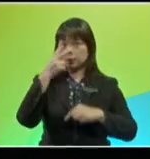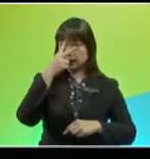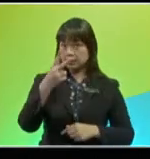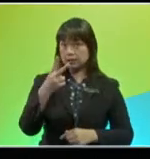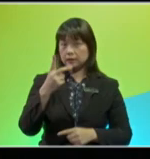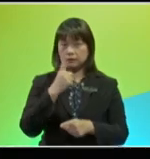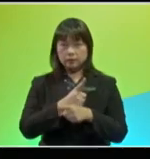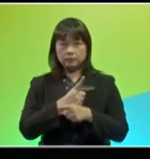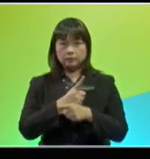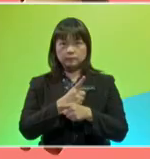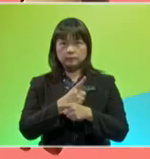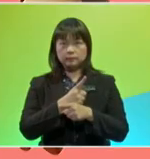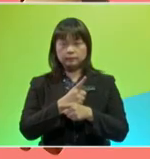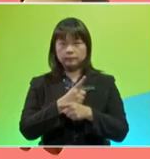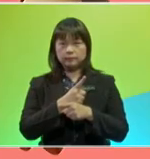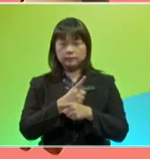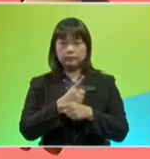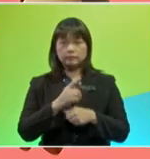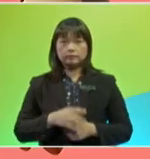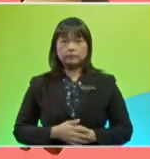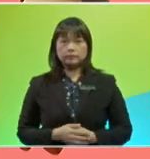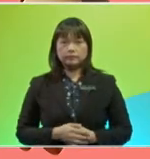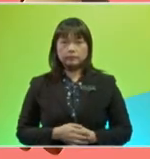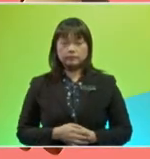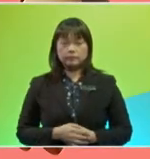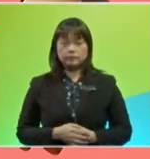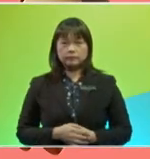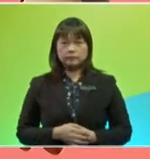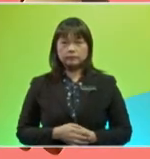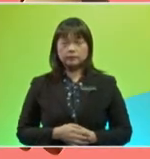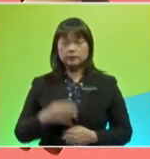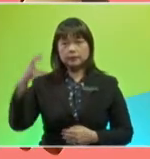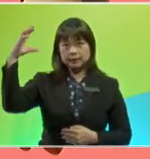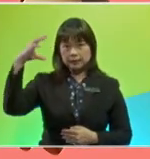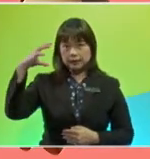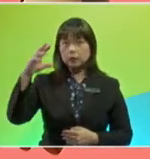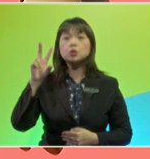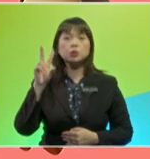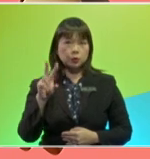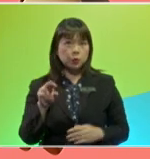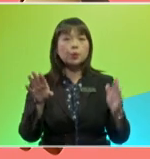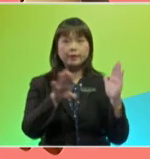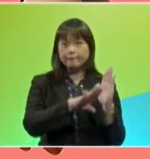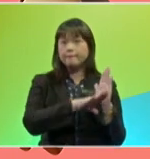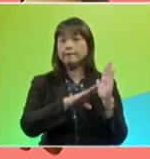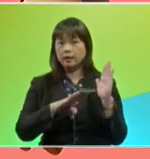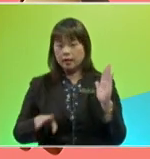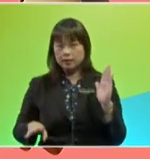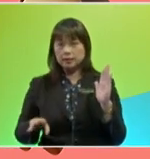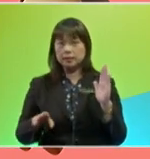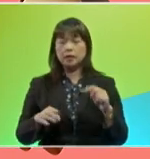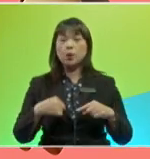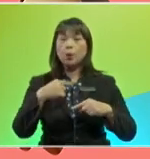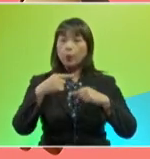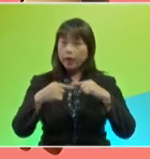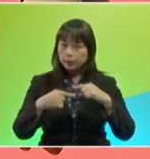all. Okay. So because there's the sunlight is not being reflected onto the earth. Okay. But as it moves, it rotates